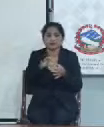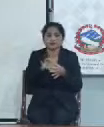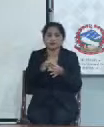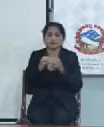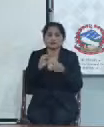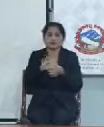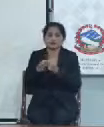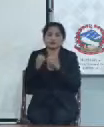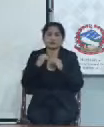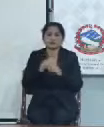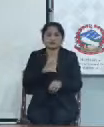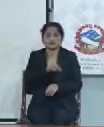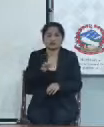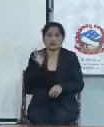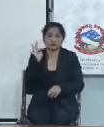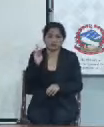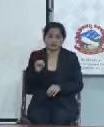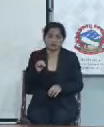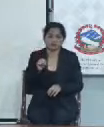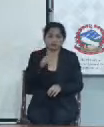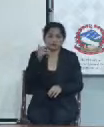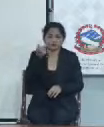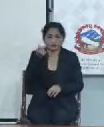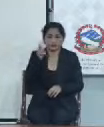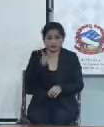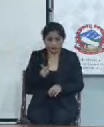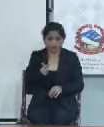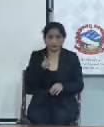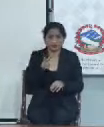also use the rapid communication systems.